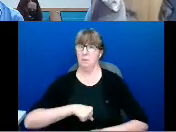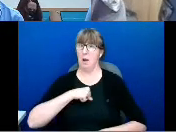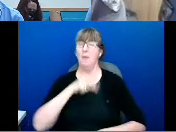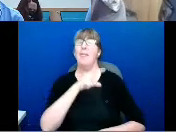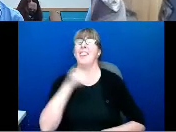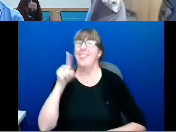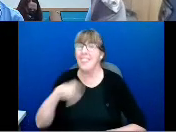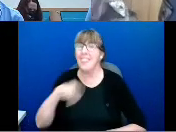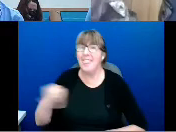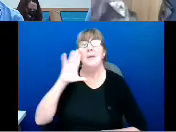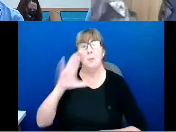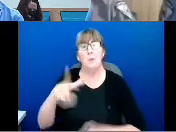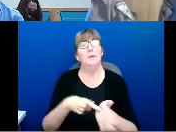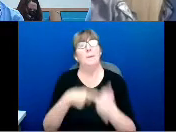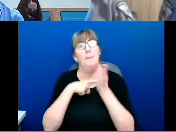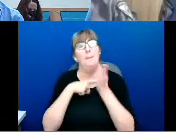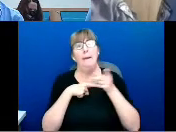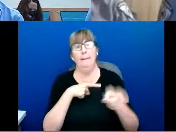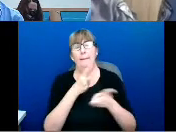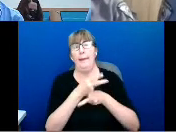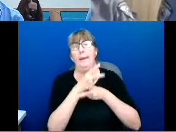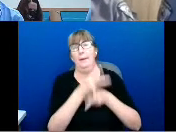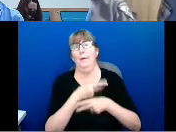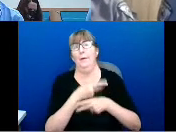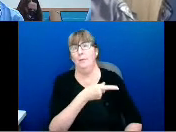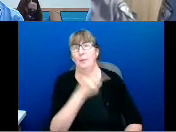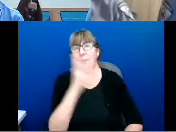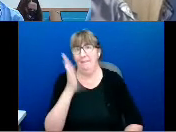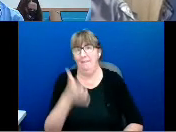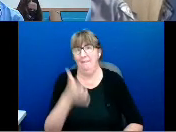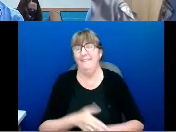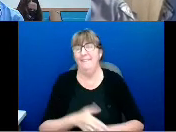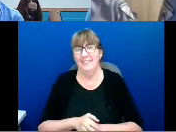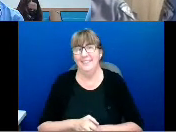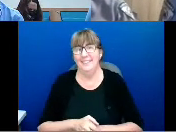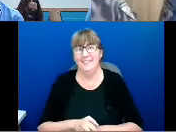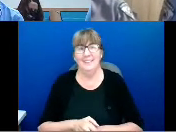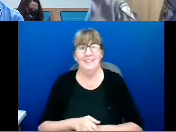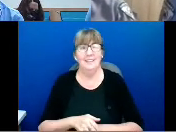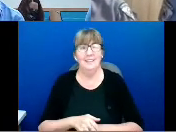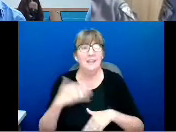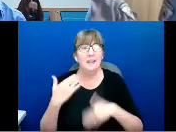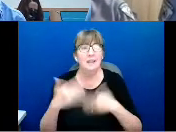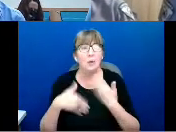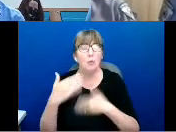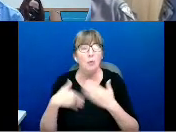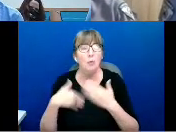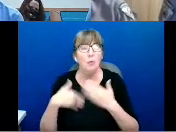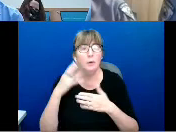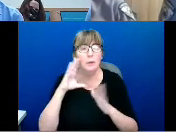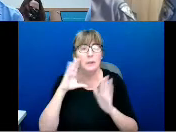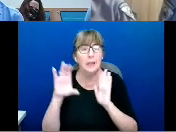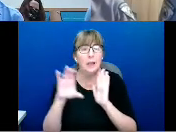it. So they built this, if we could keep on going through the slides,